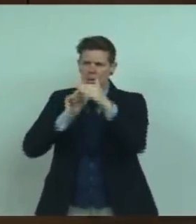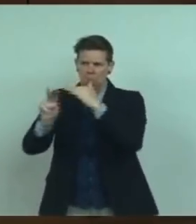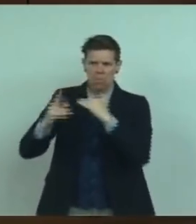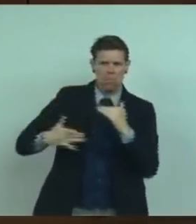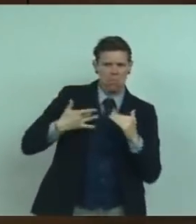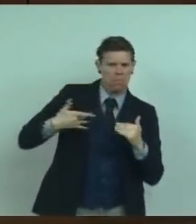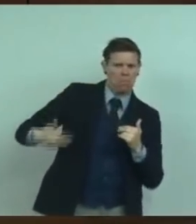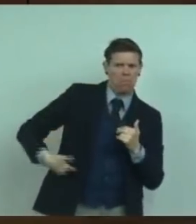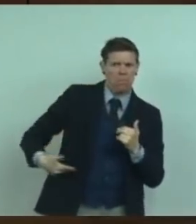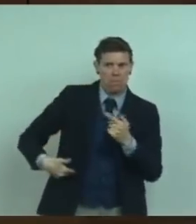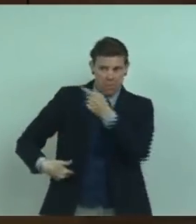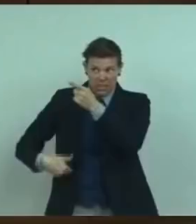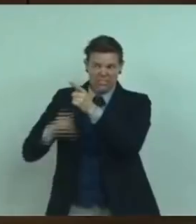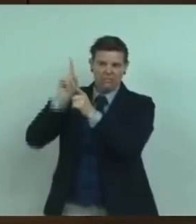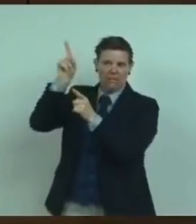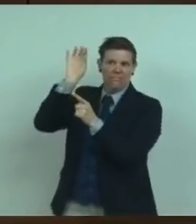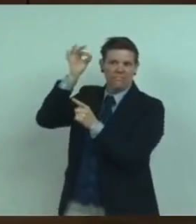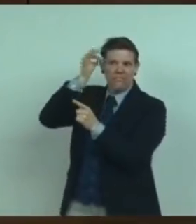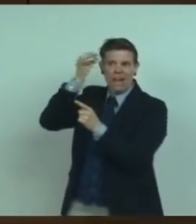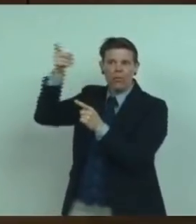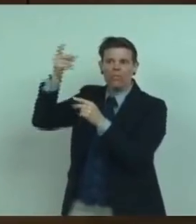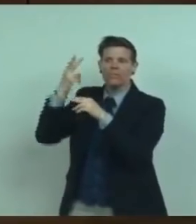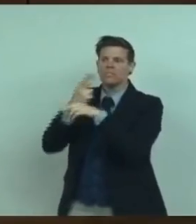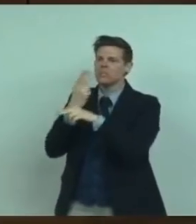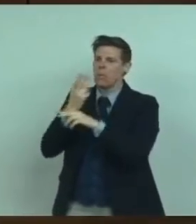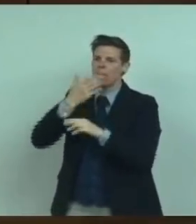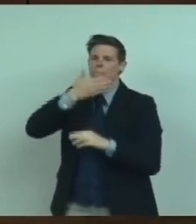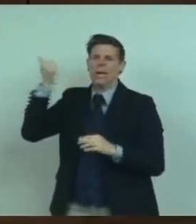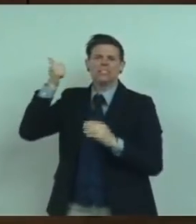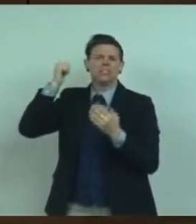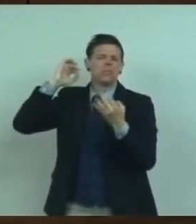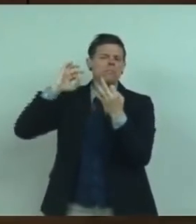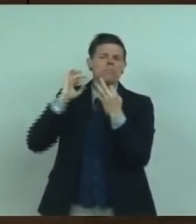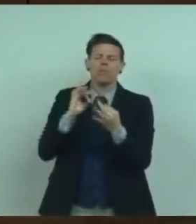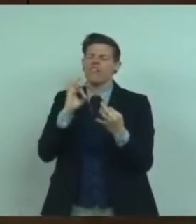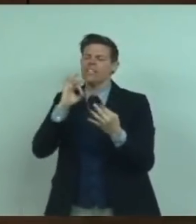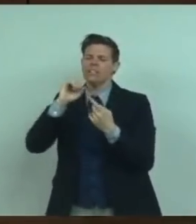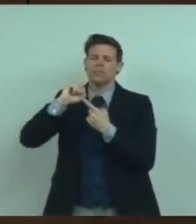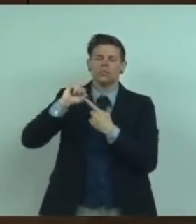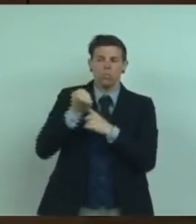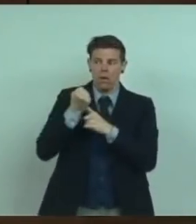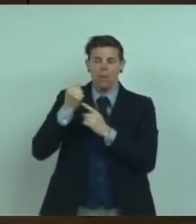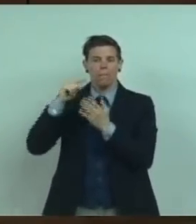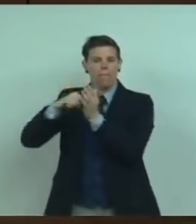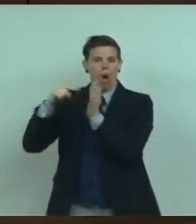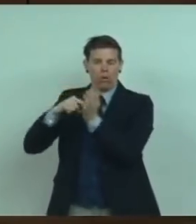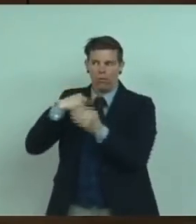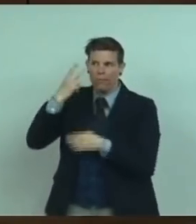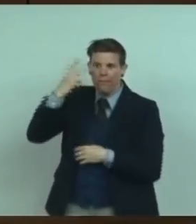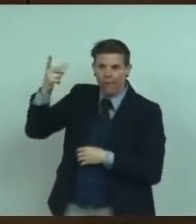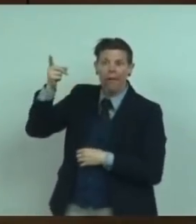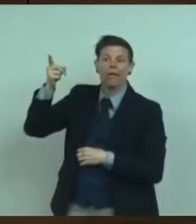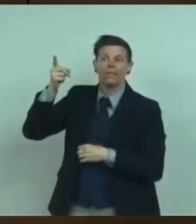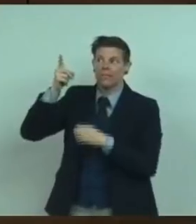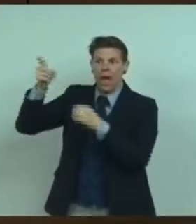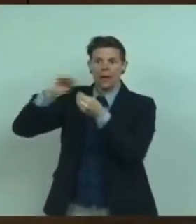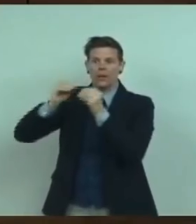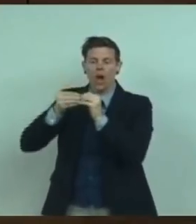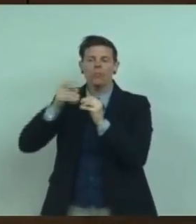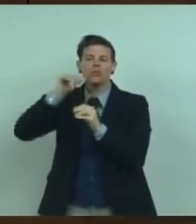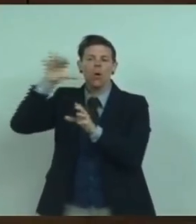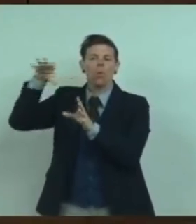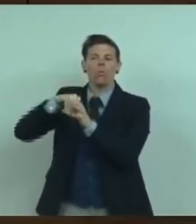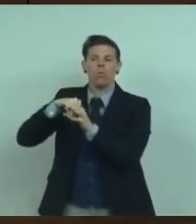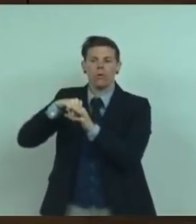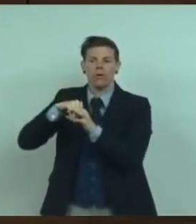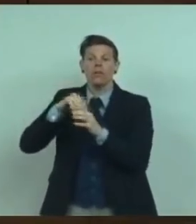best intervention models and models that didn't include any of our chronic care or aging data in it. So they